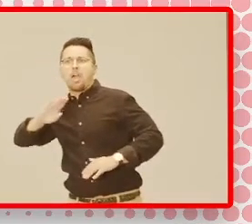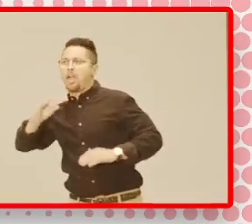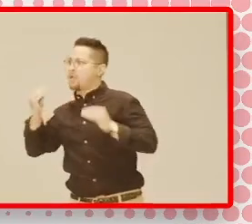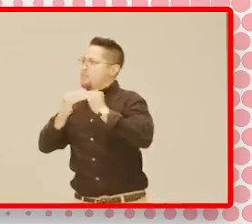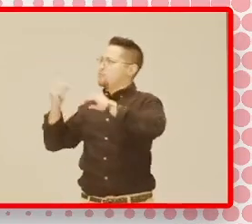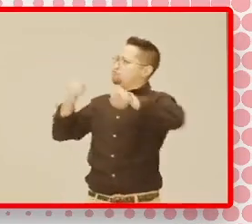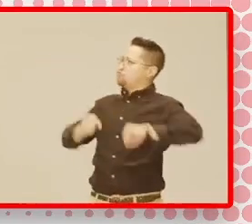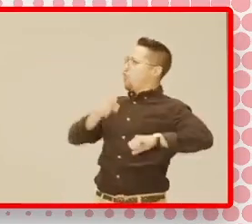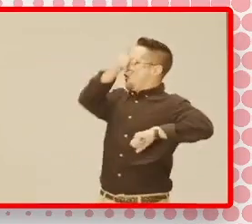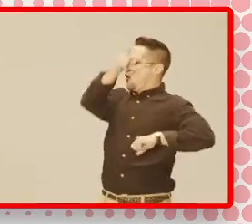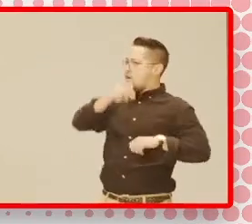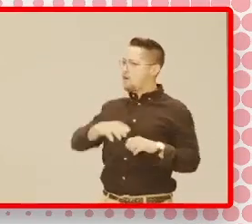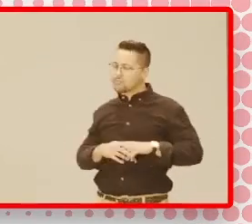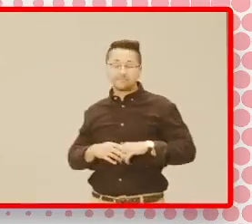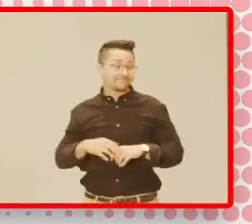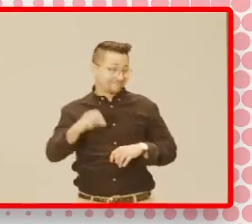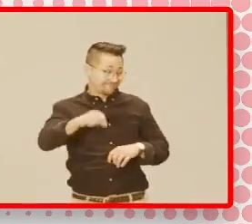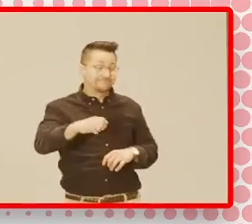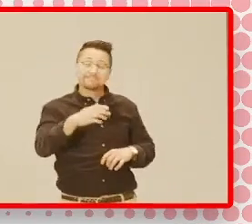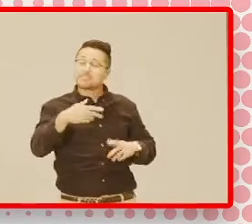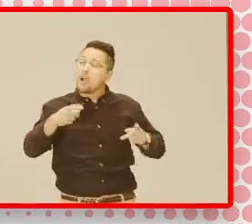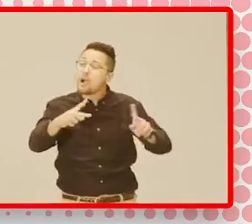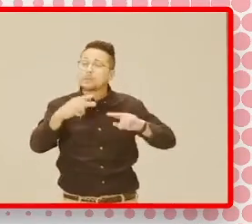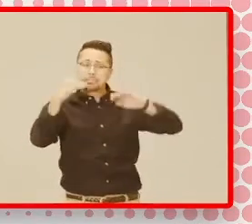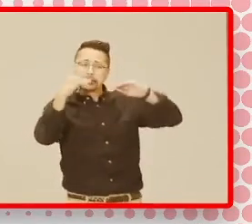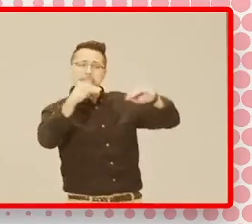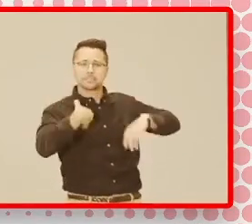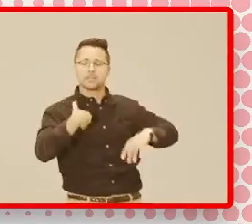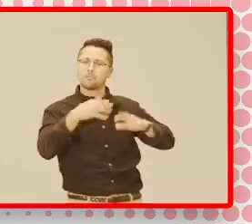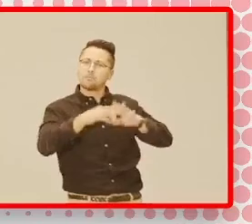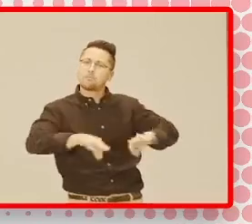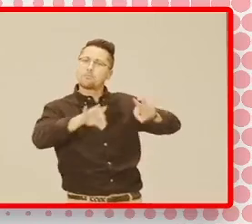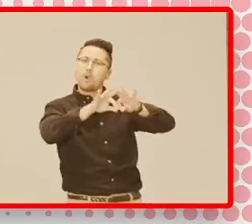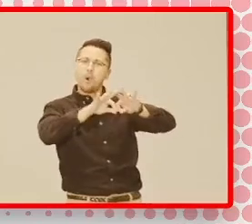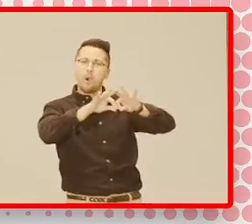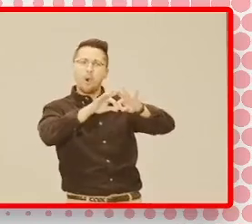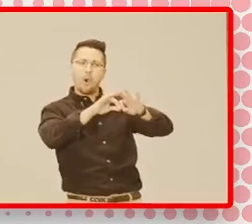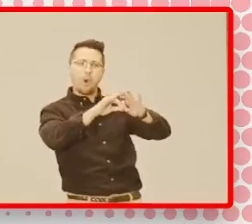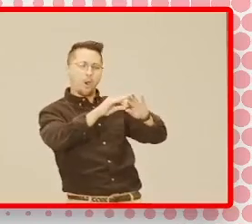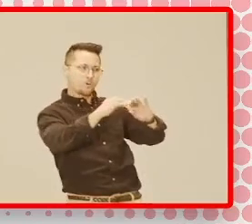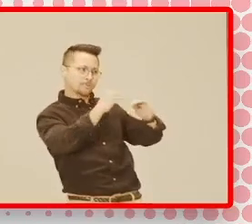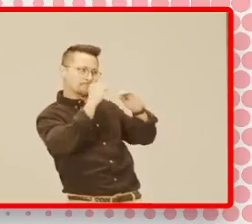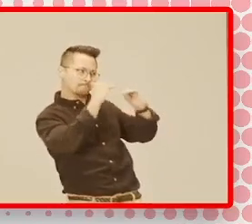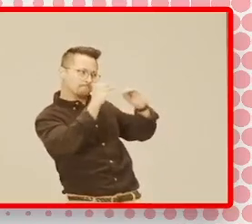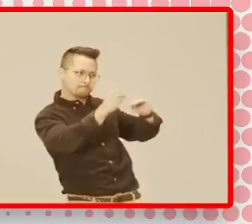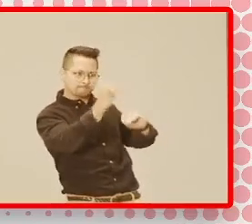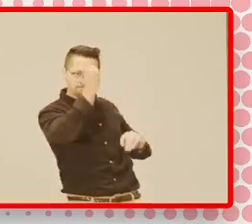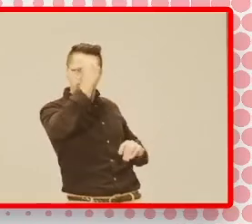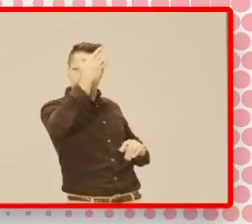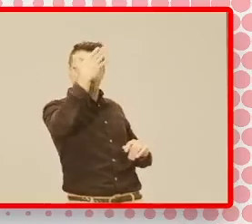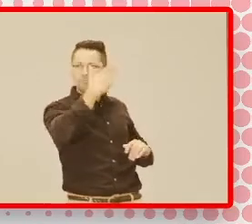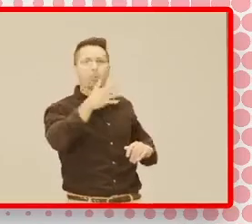This was an opportunity to teach Chris some lifelong lessons, something that would serve him for the rest of his life.